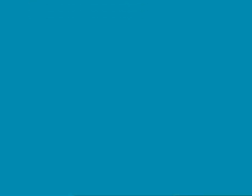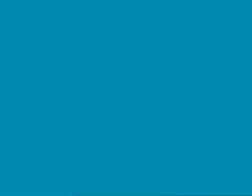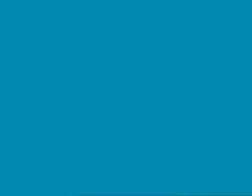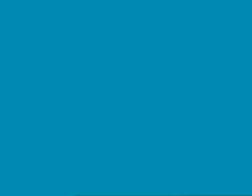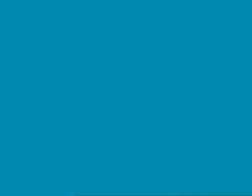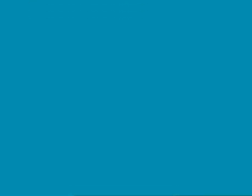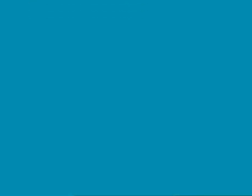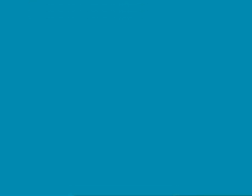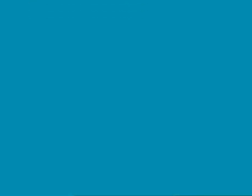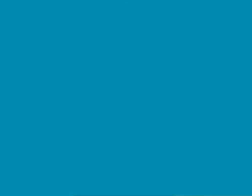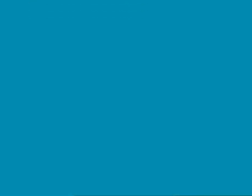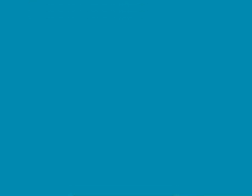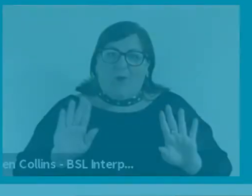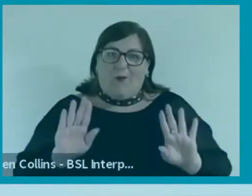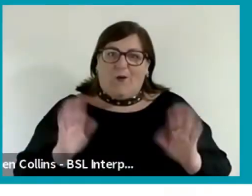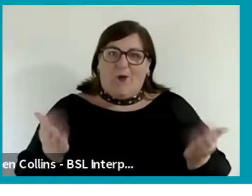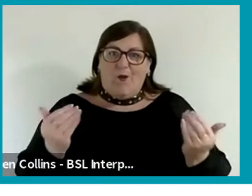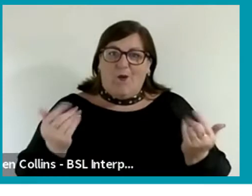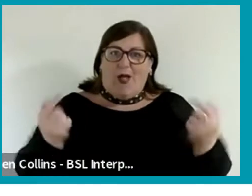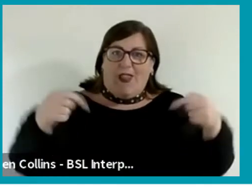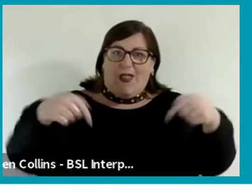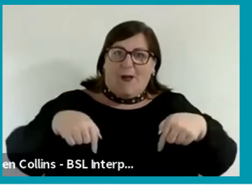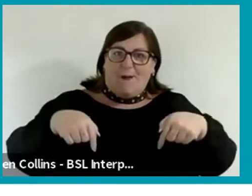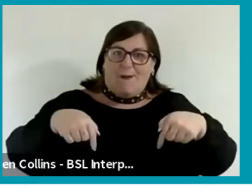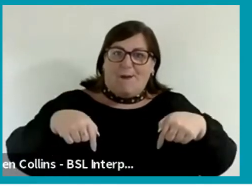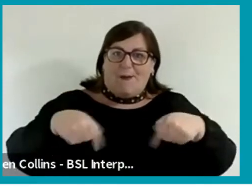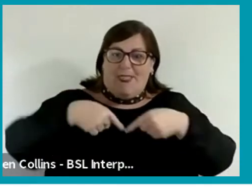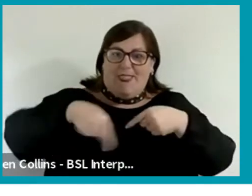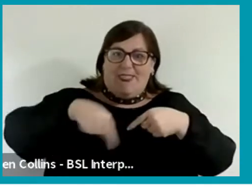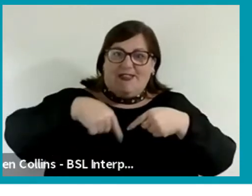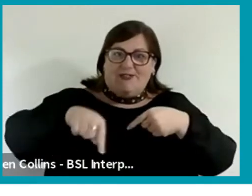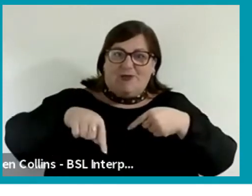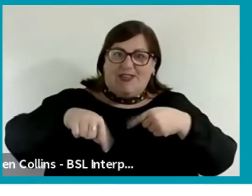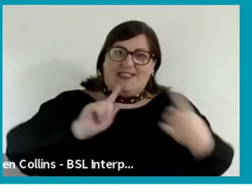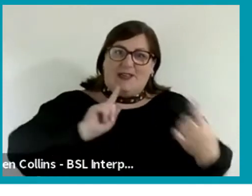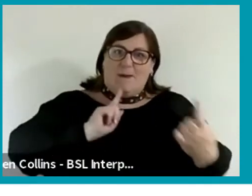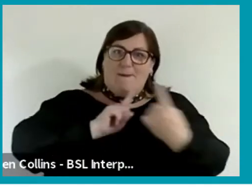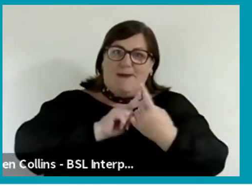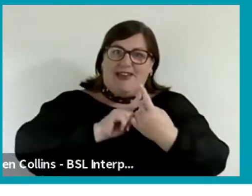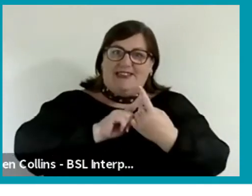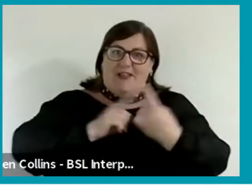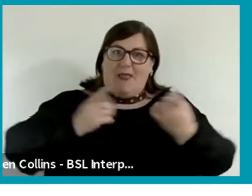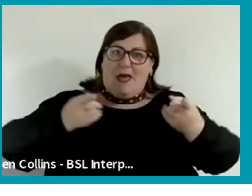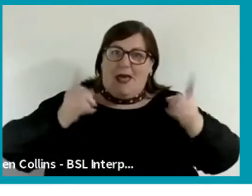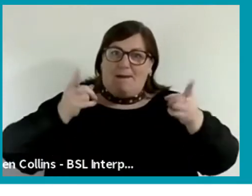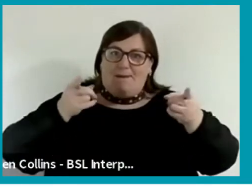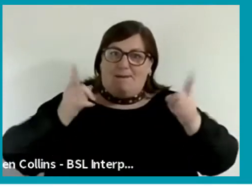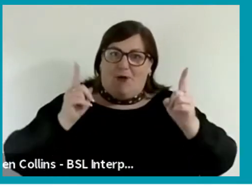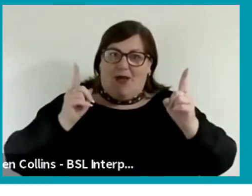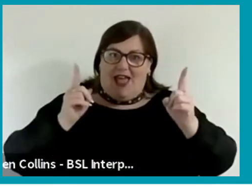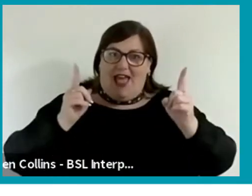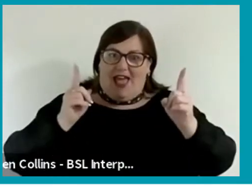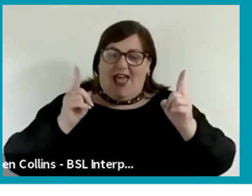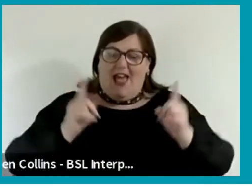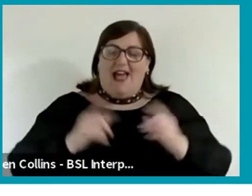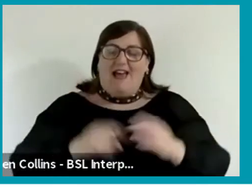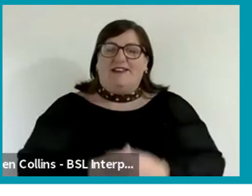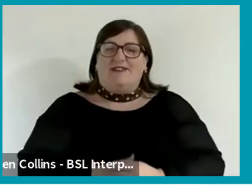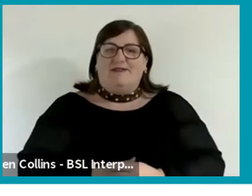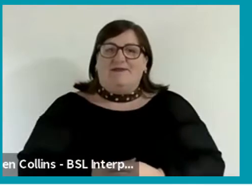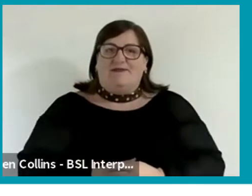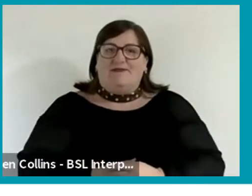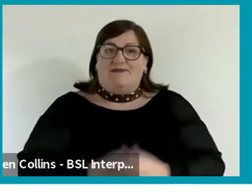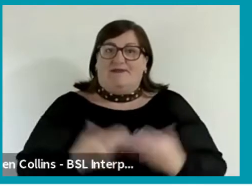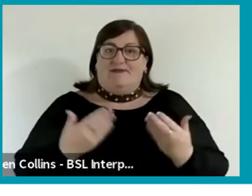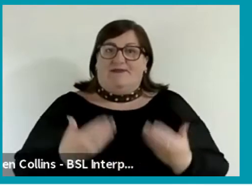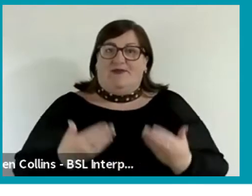Hello everyone and welcome to this week's Meet the Employer. I'm Rosa Bay, your host. Today we have